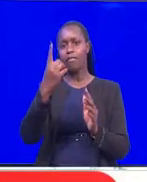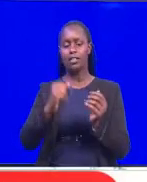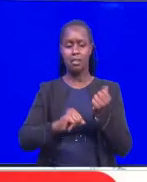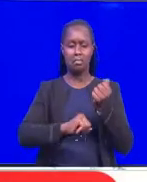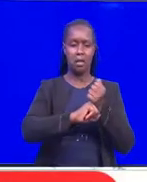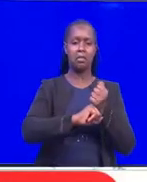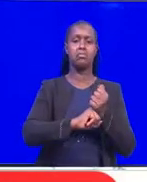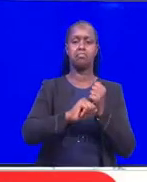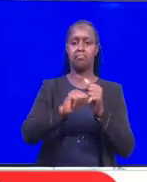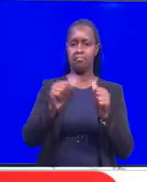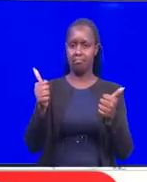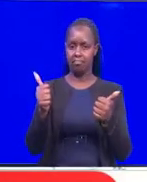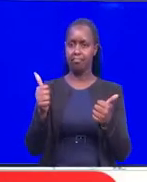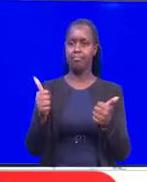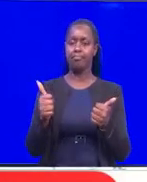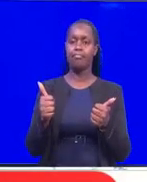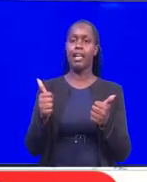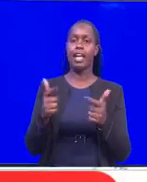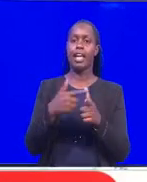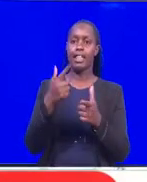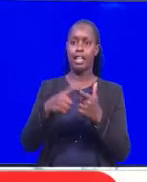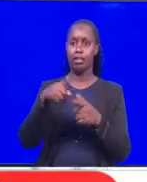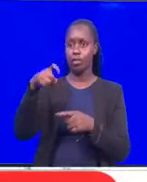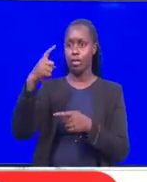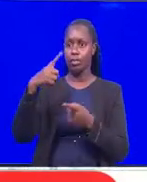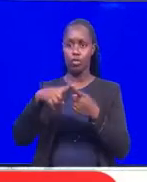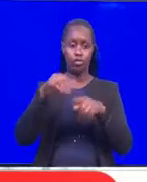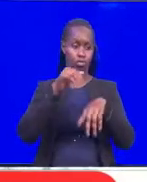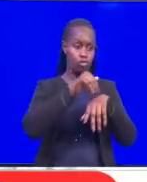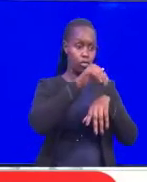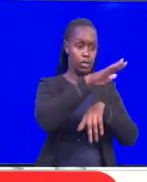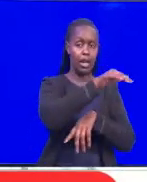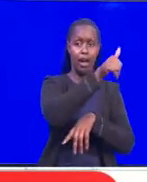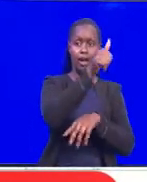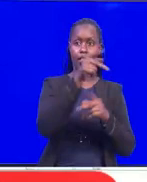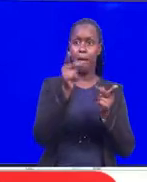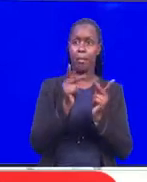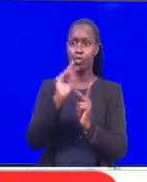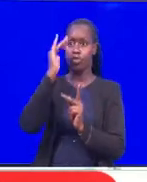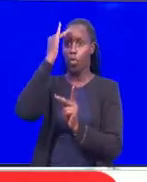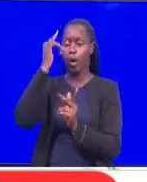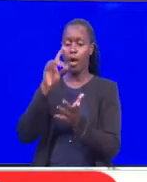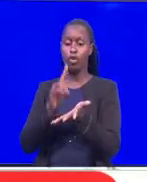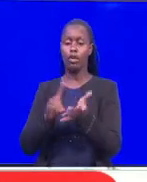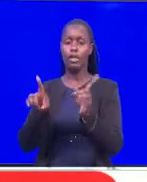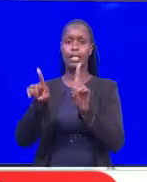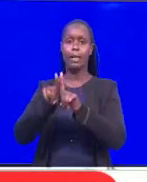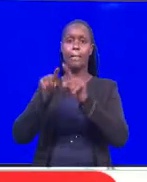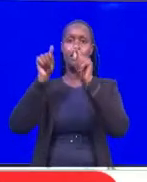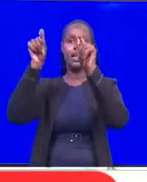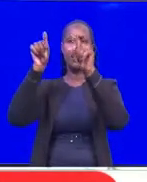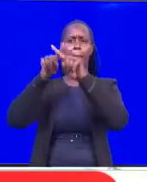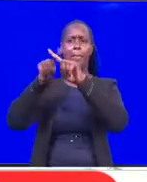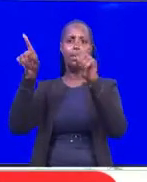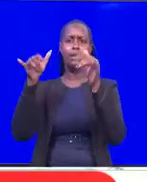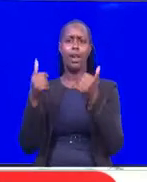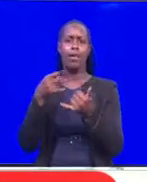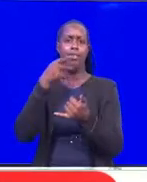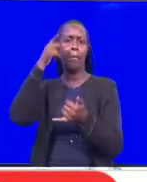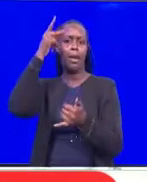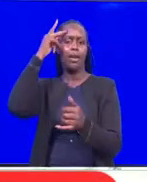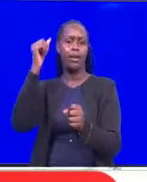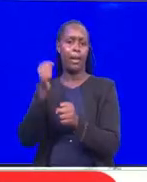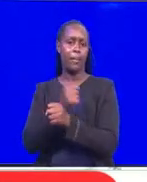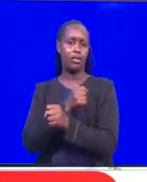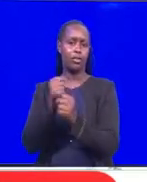baby. And they were supposed to transfer her somewhere else because the doctors were also on strike. But because the parents, again, they could not